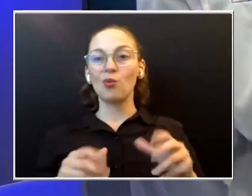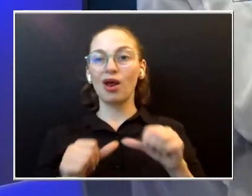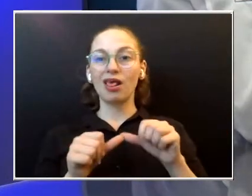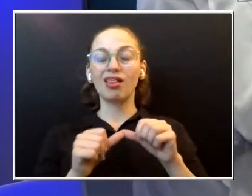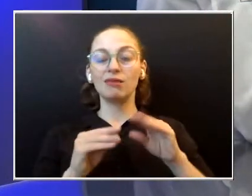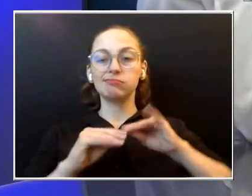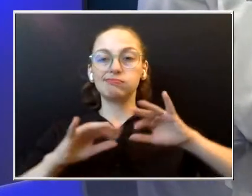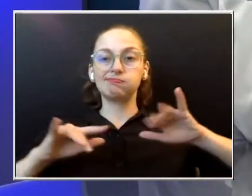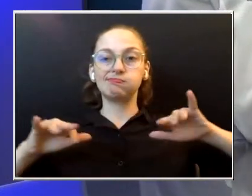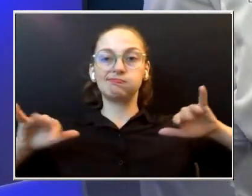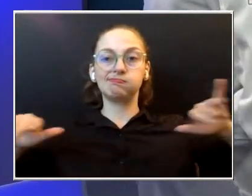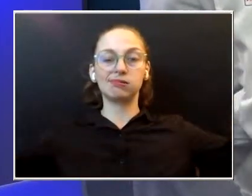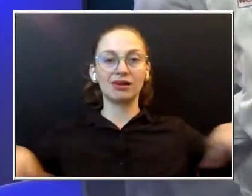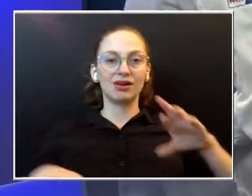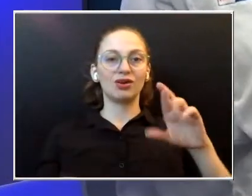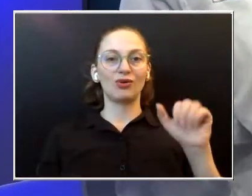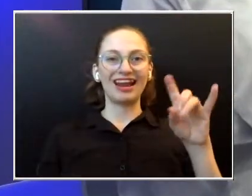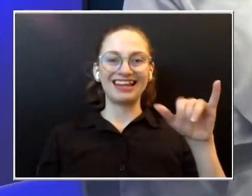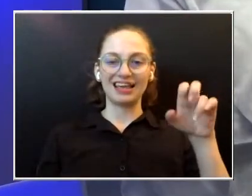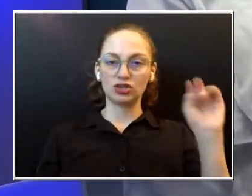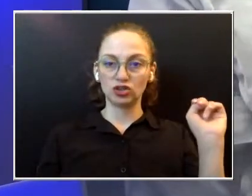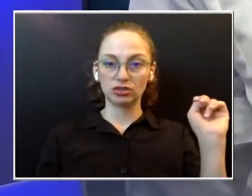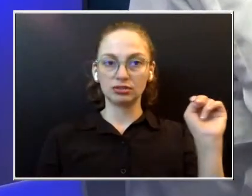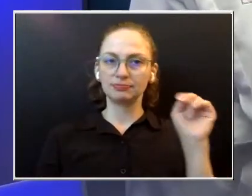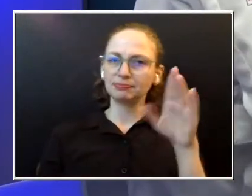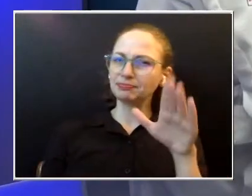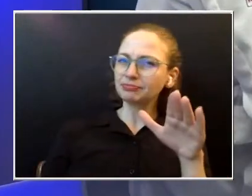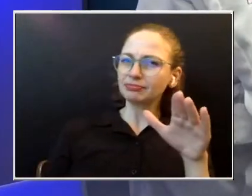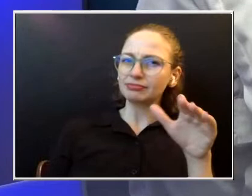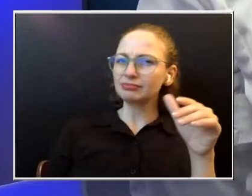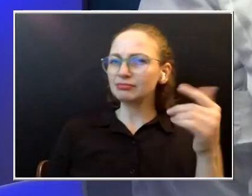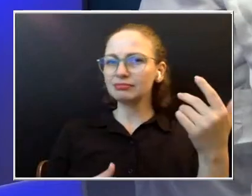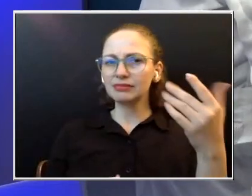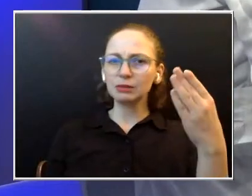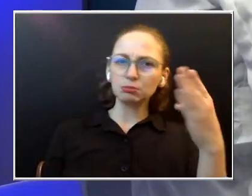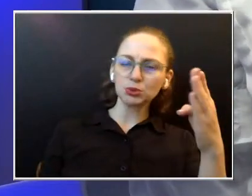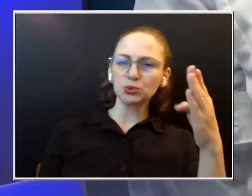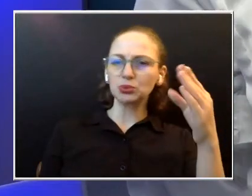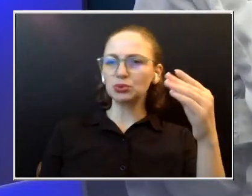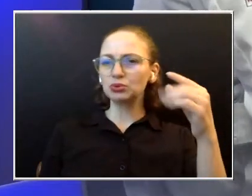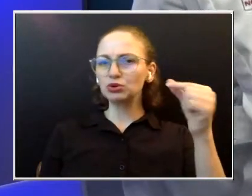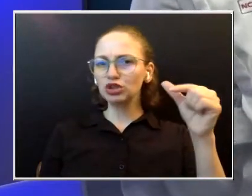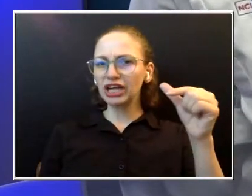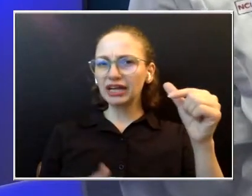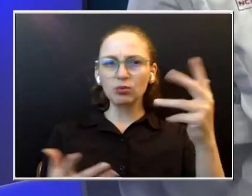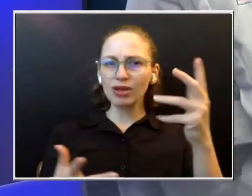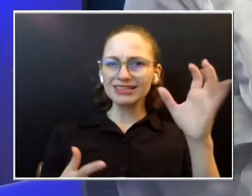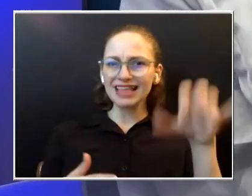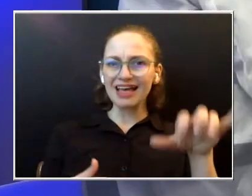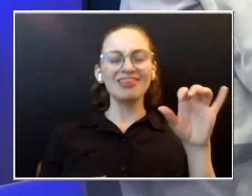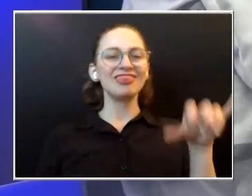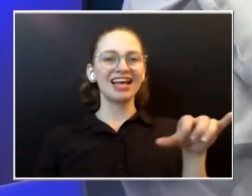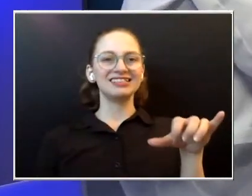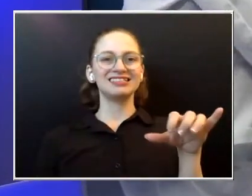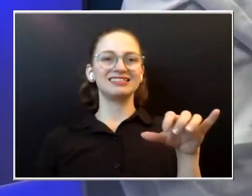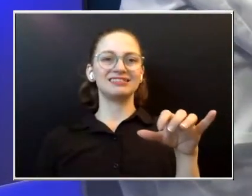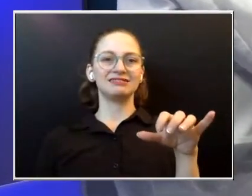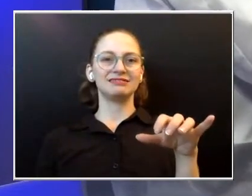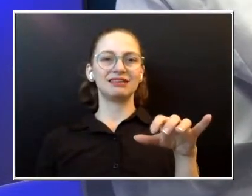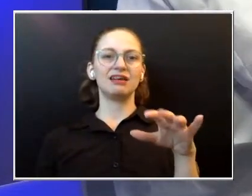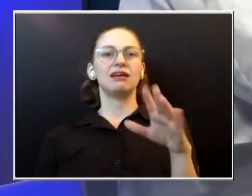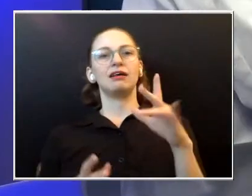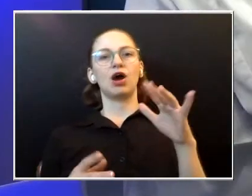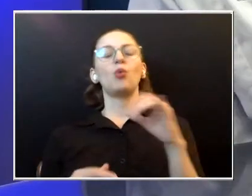and the green stuff? So those are contours. Those are structures that we define. So we don't want to radiate the lung. We don't want to radiate the heart. We don't want to radiate the trachea,